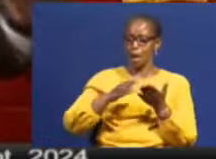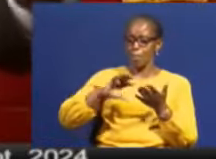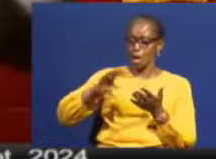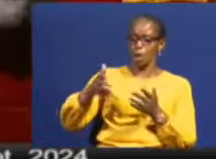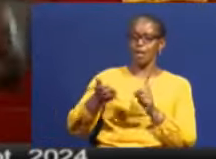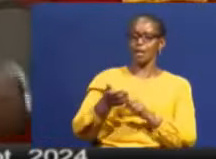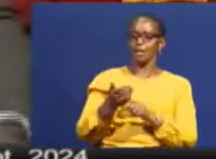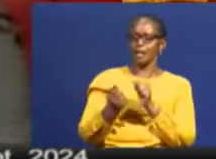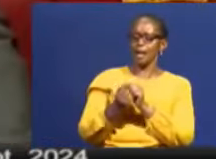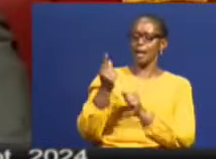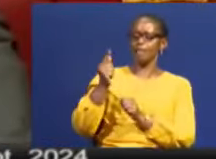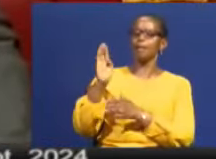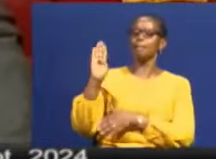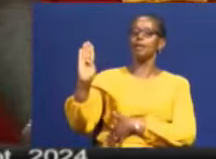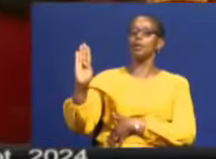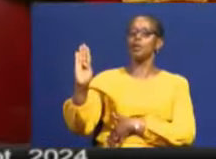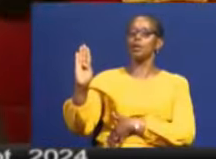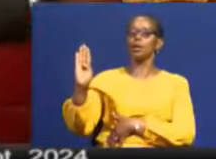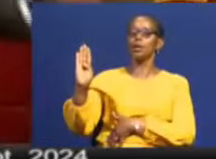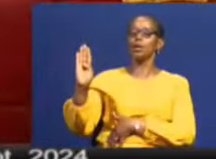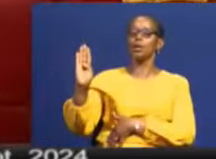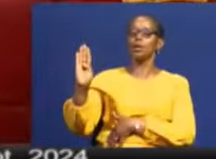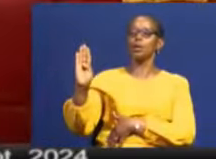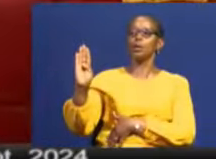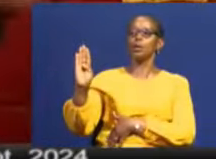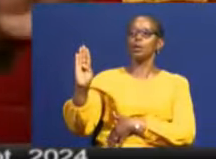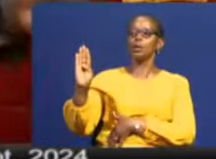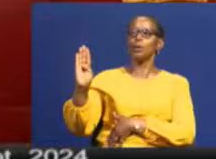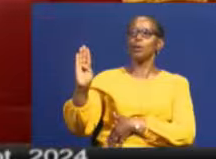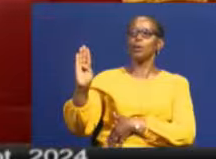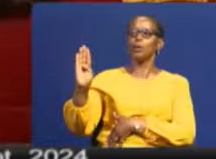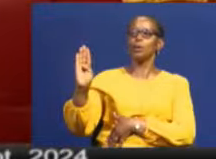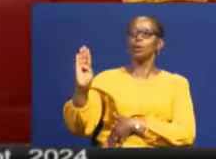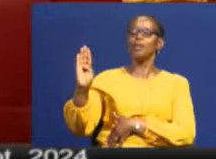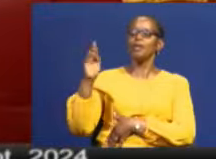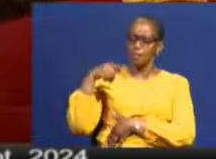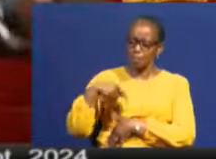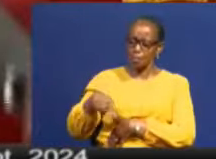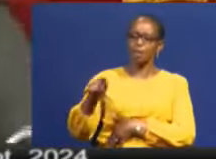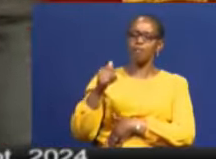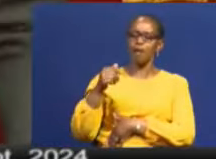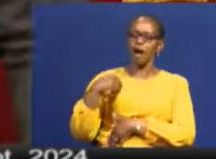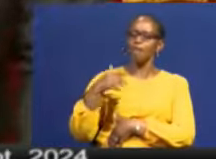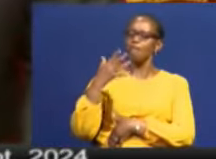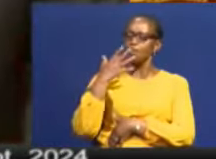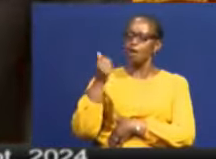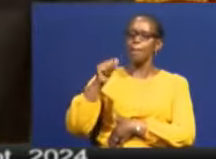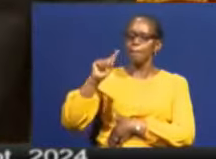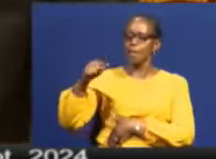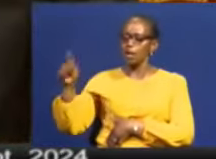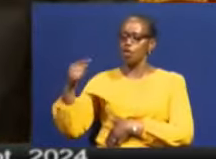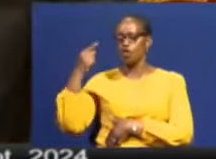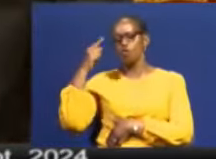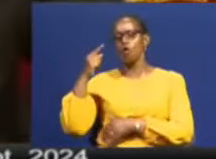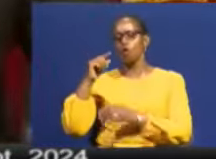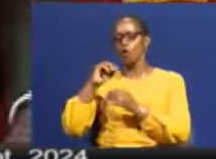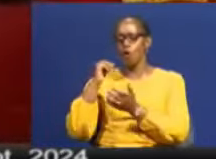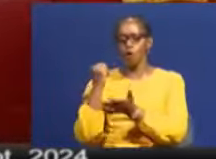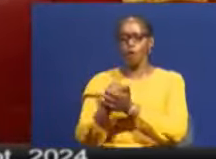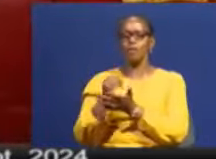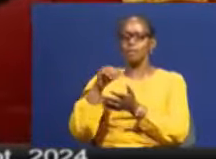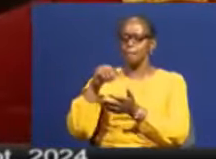11 billion in the shared revenue, place in their budget 500 million for the Office of the Governor's